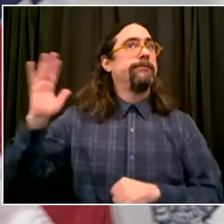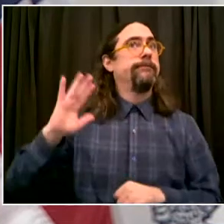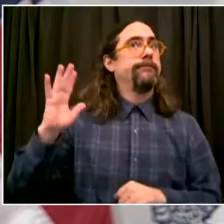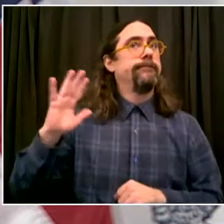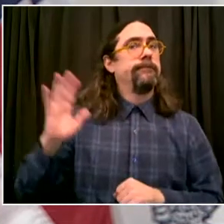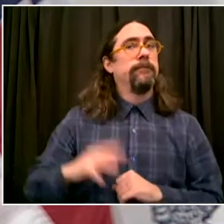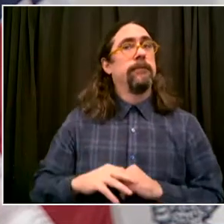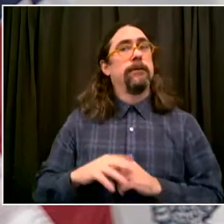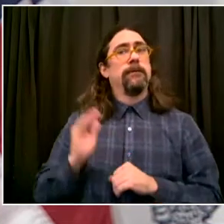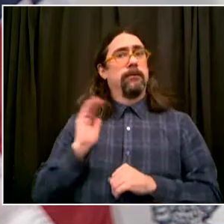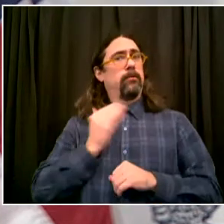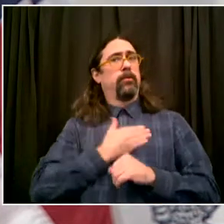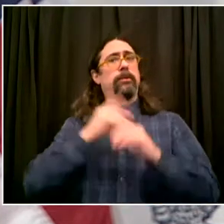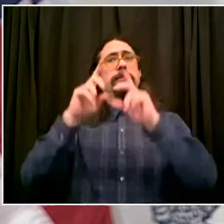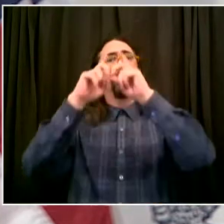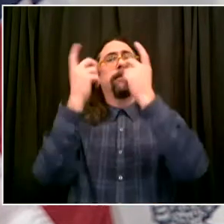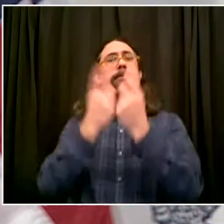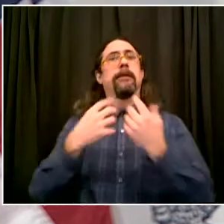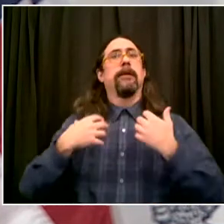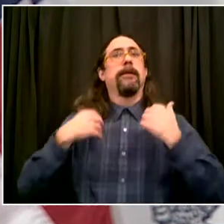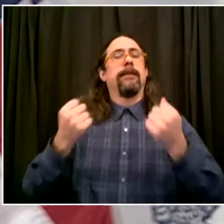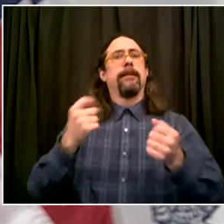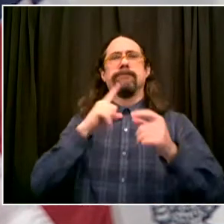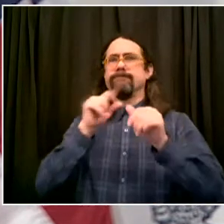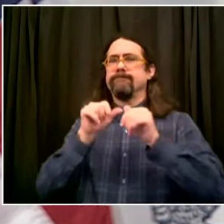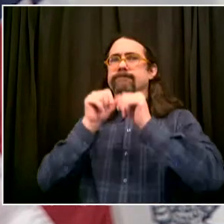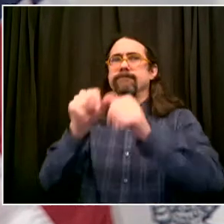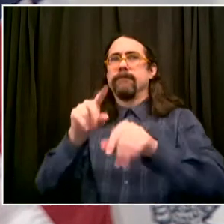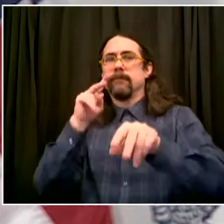really watching carefully as we